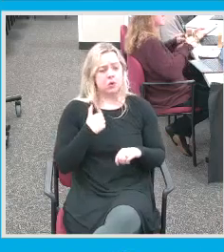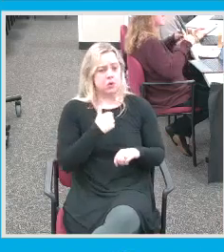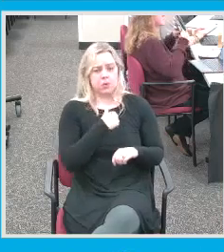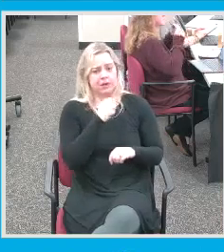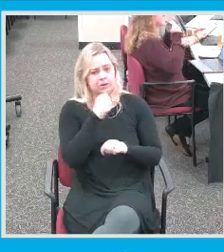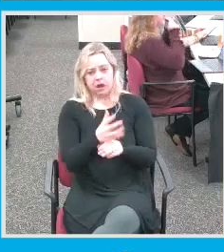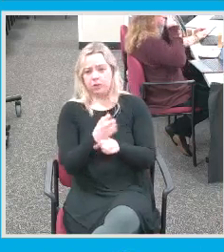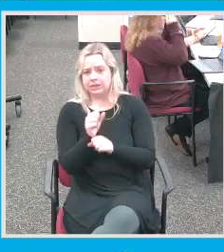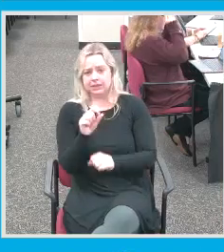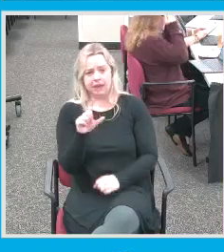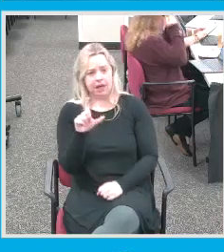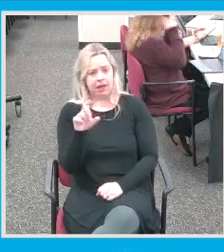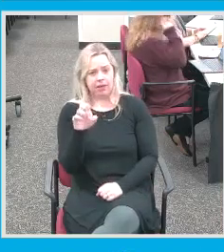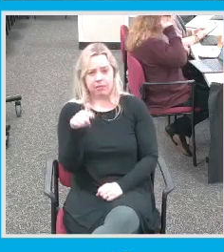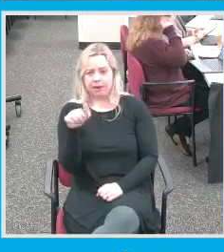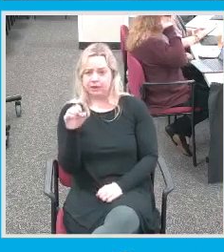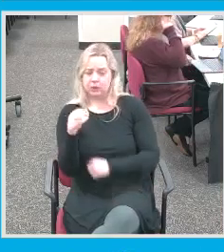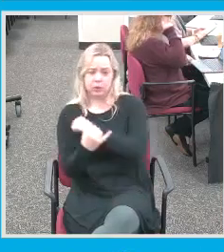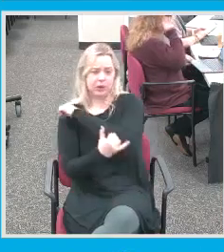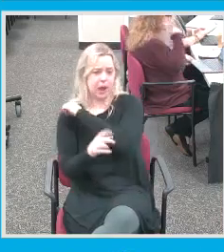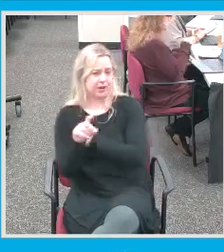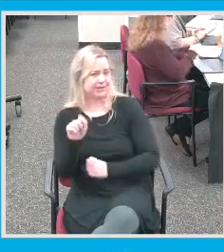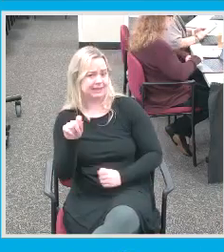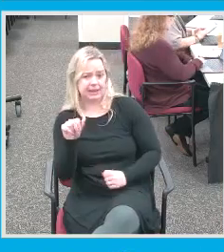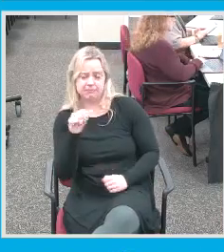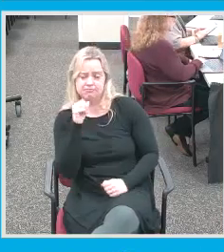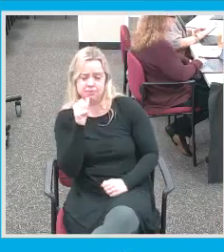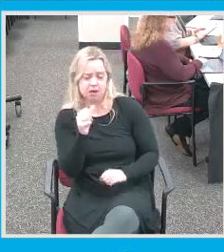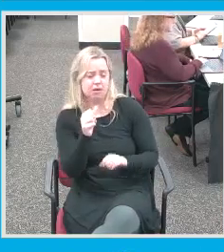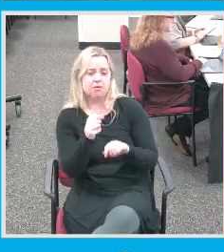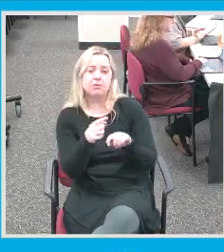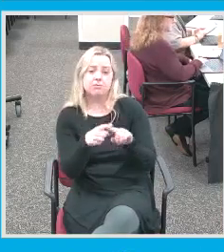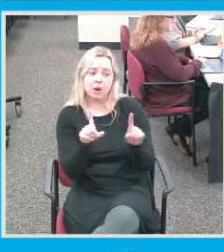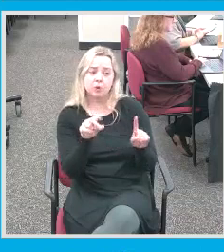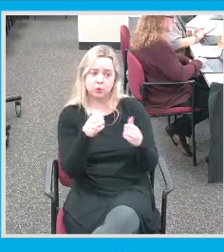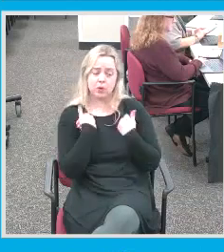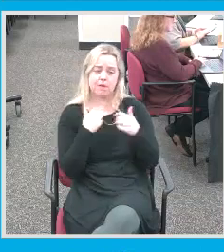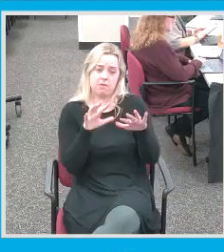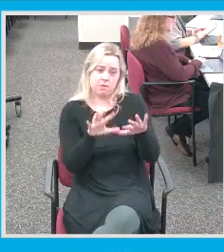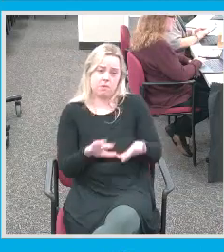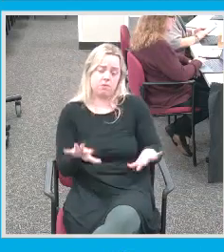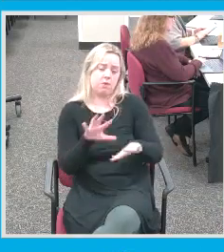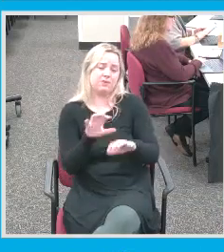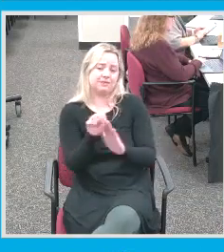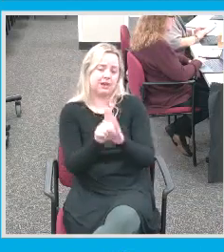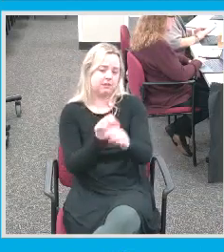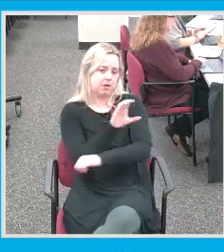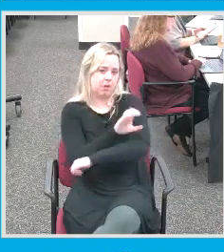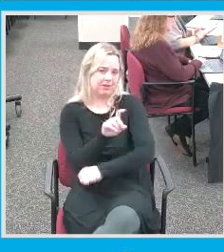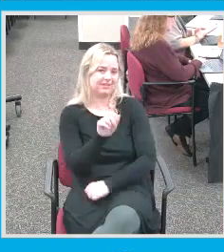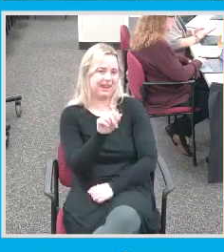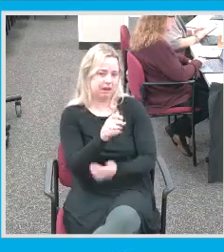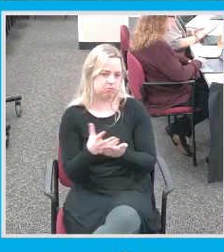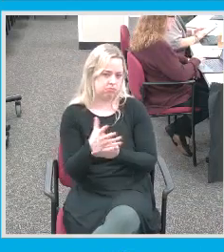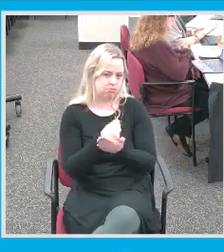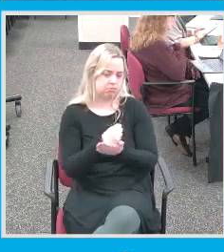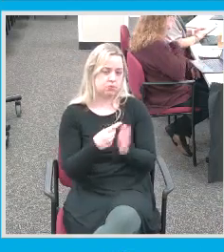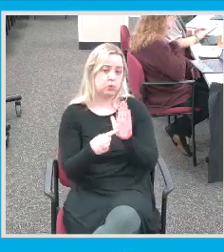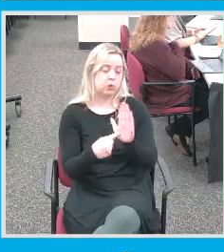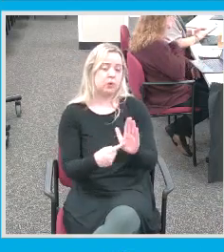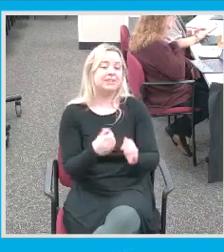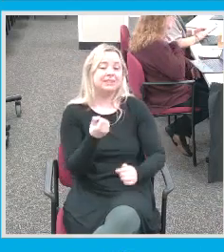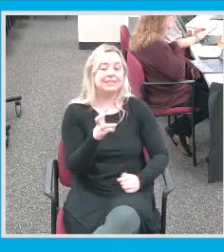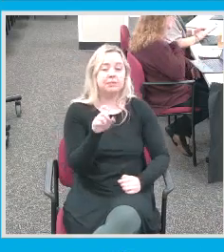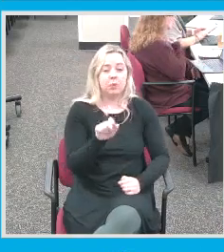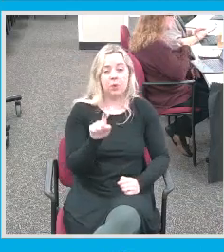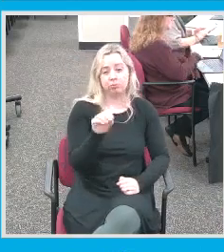data, Healthy Kids Colorado survey data in 2021, we do have Colorado data. And the data showed that 16.1% of